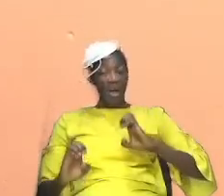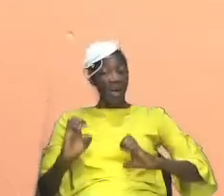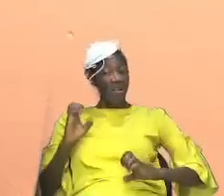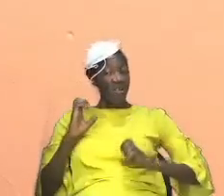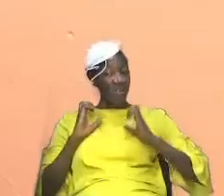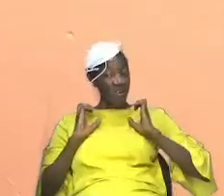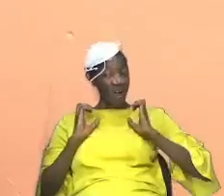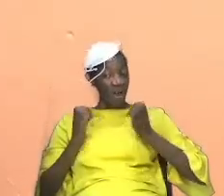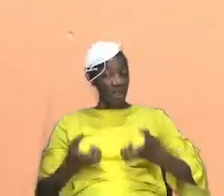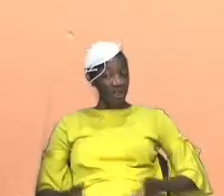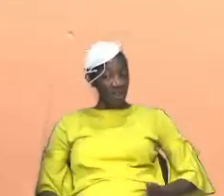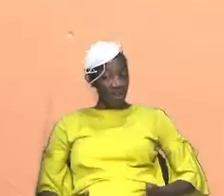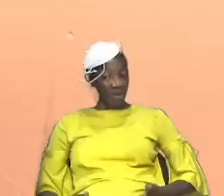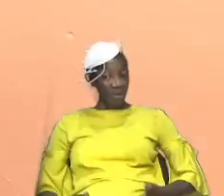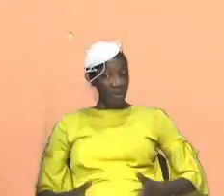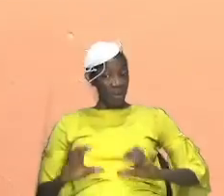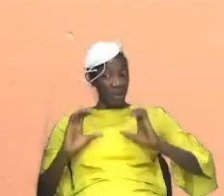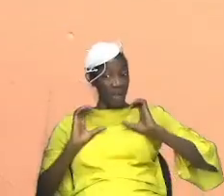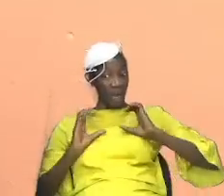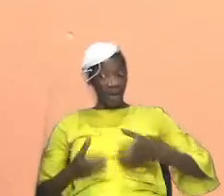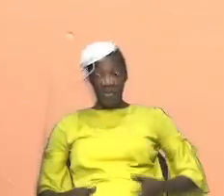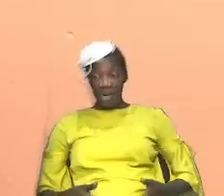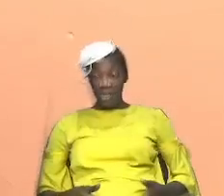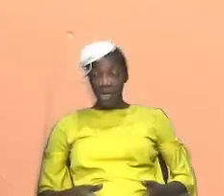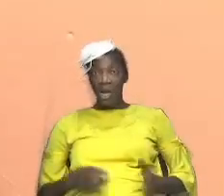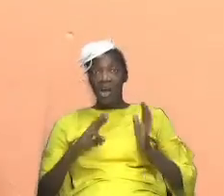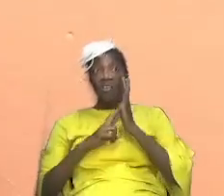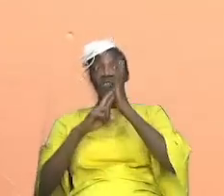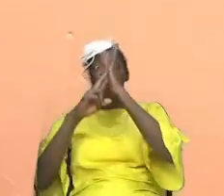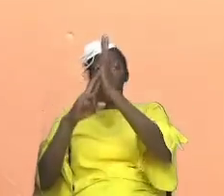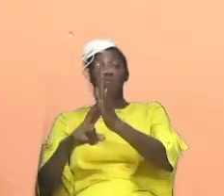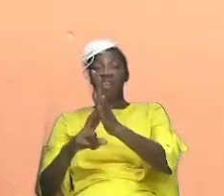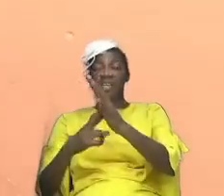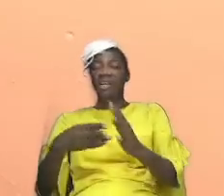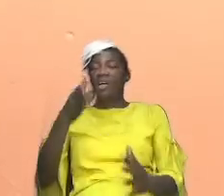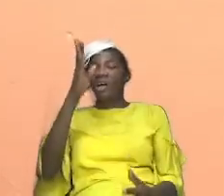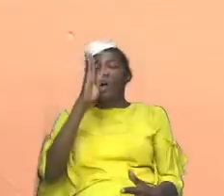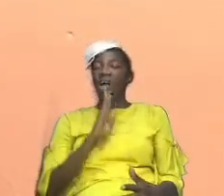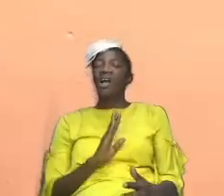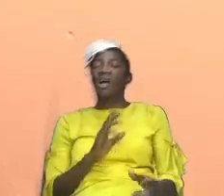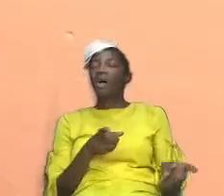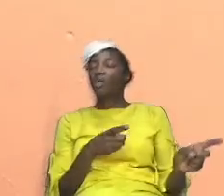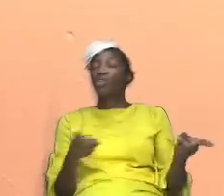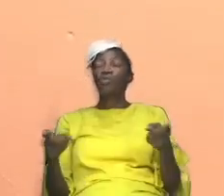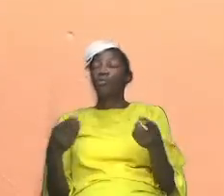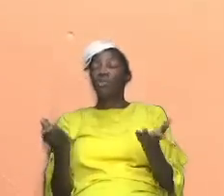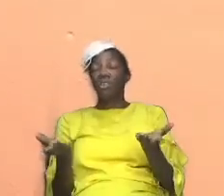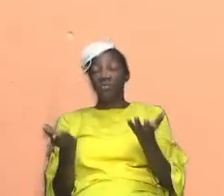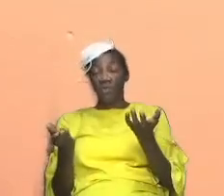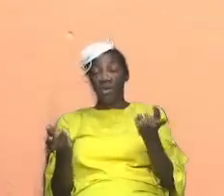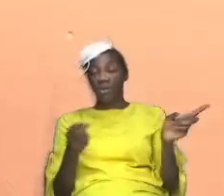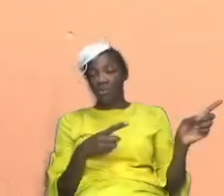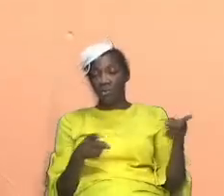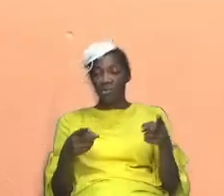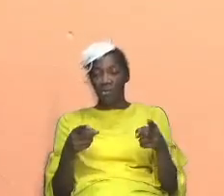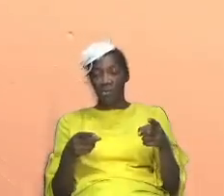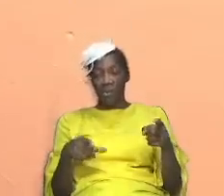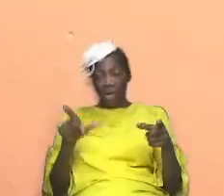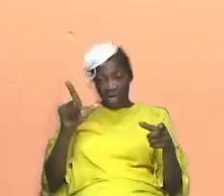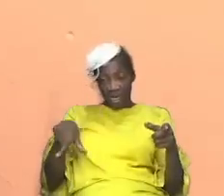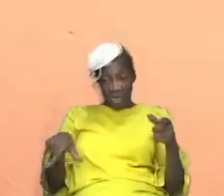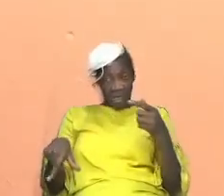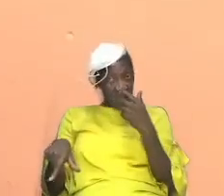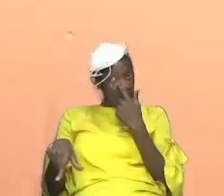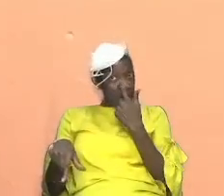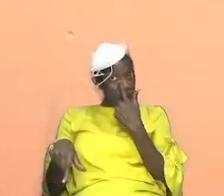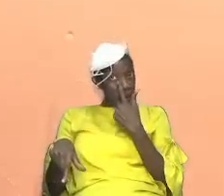revealed. And God will thereafter decide to do what he will do. Later on in the presentation, whether